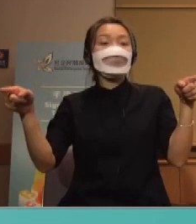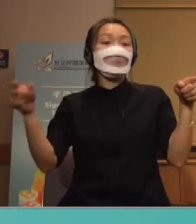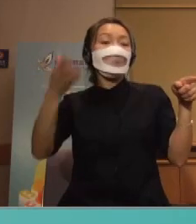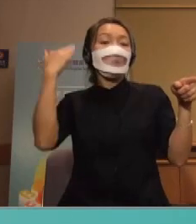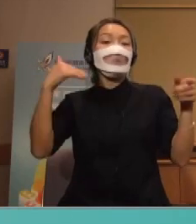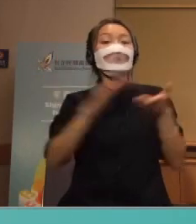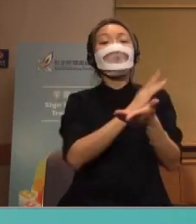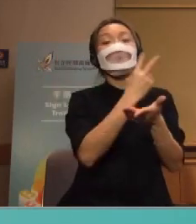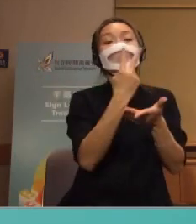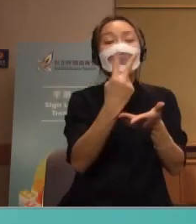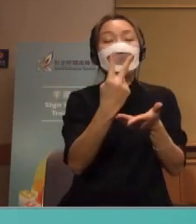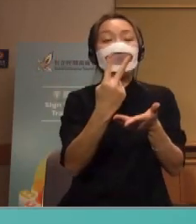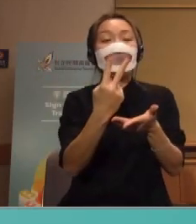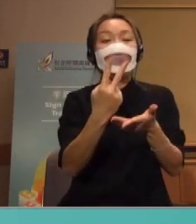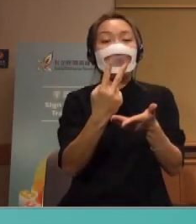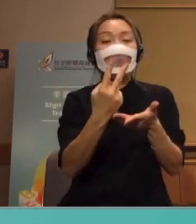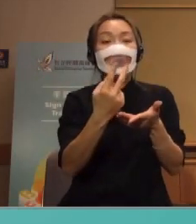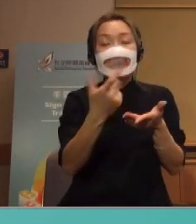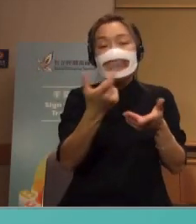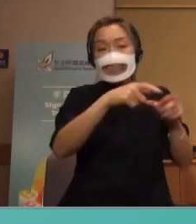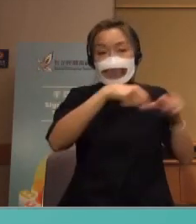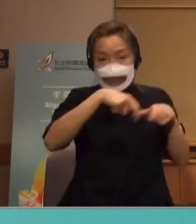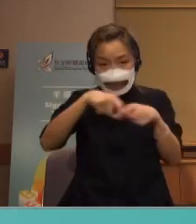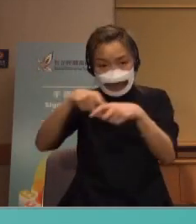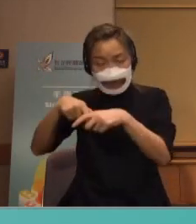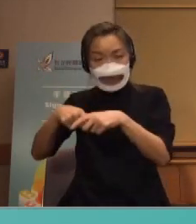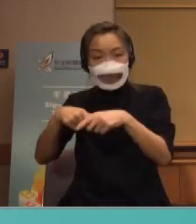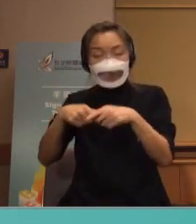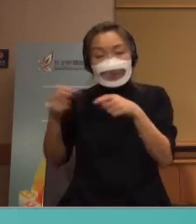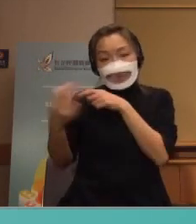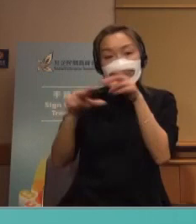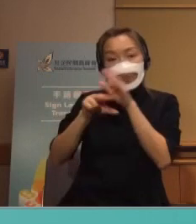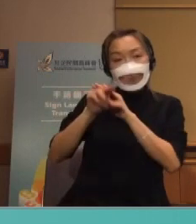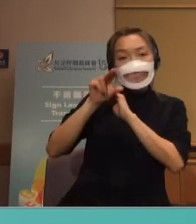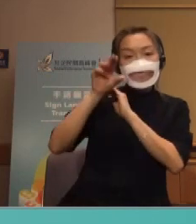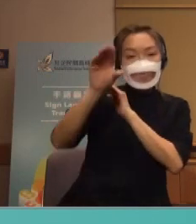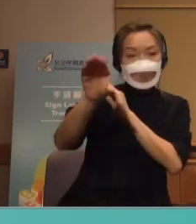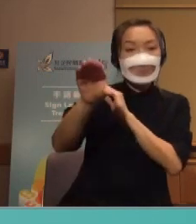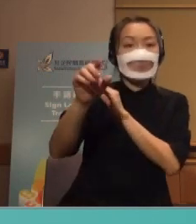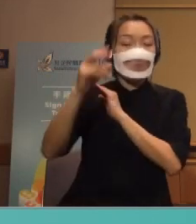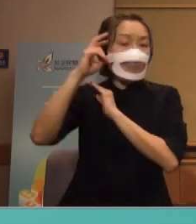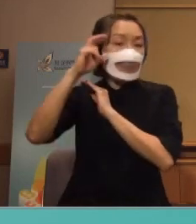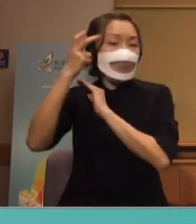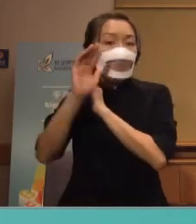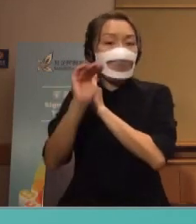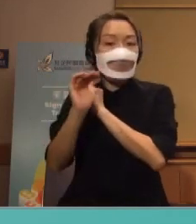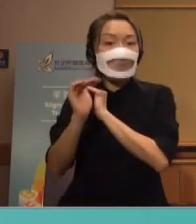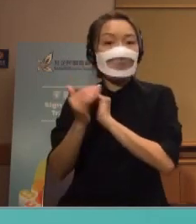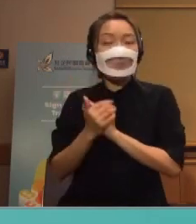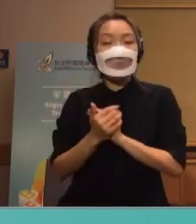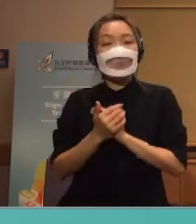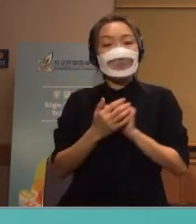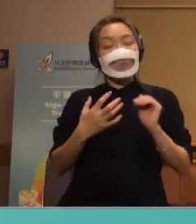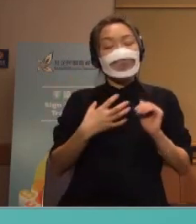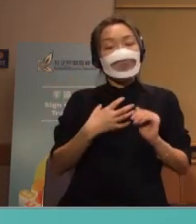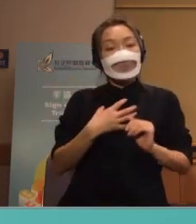was kind of one way that they made meaning out of their newfound wealth. So for me, I think two kind of key